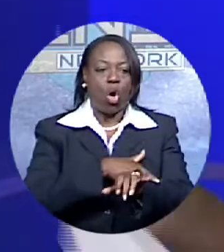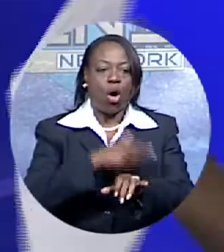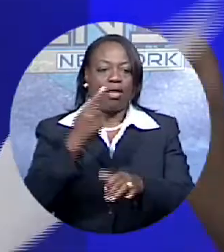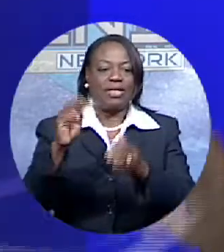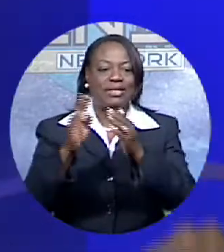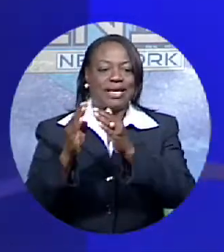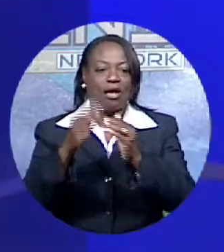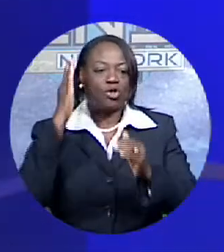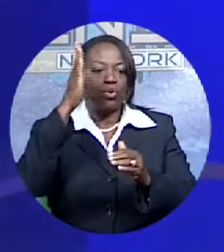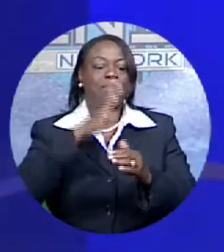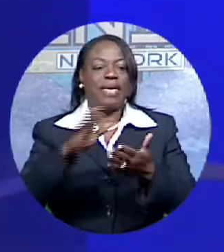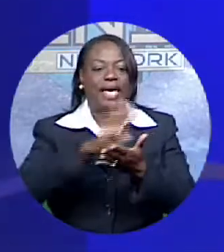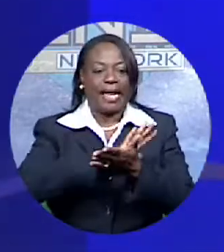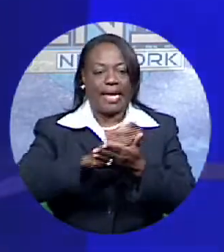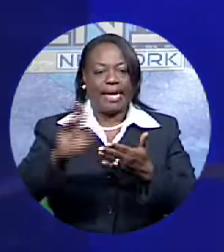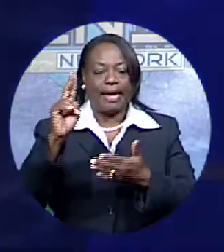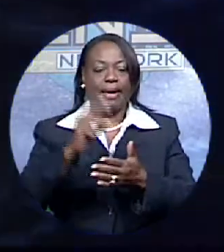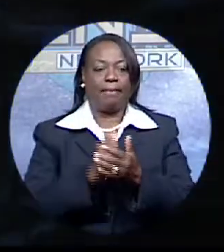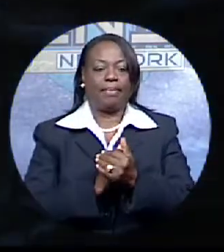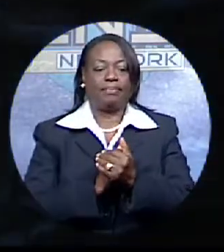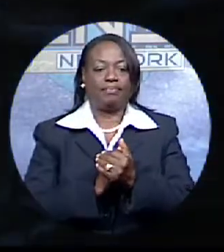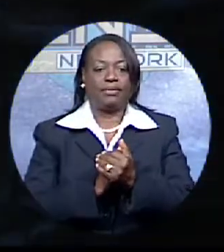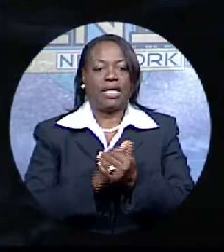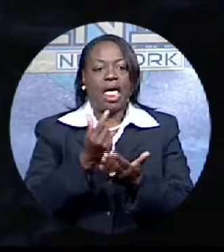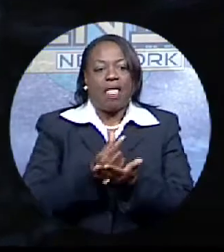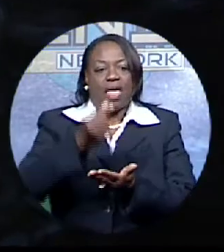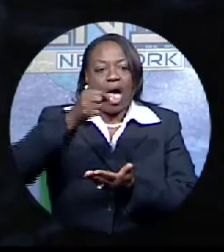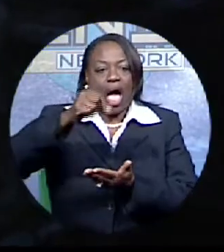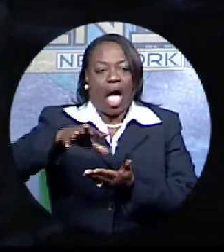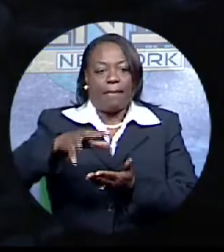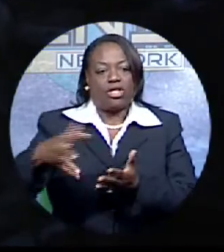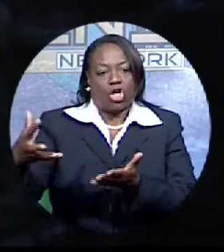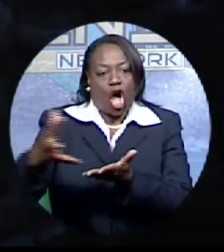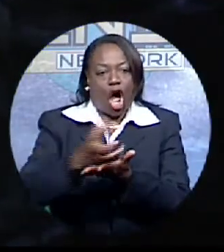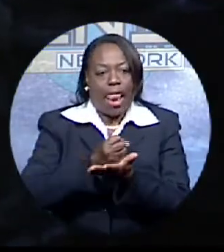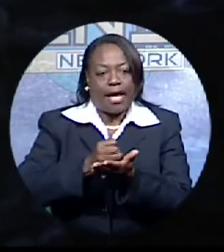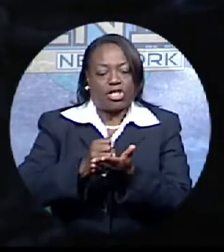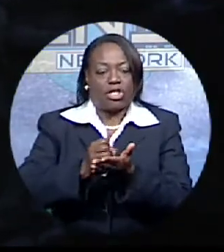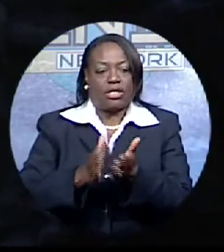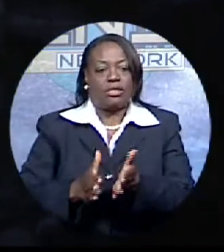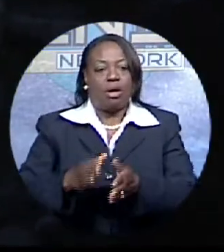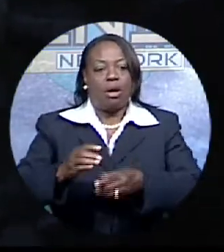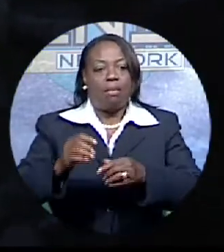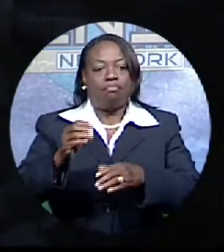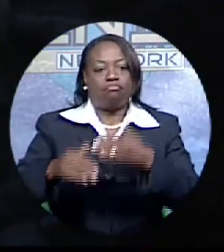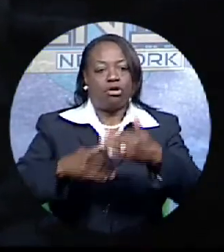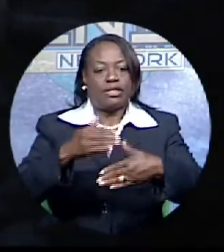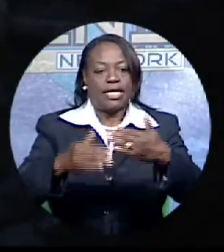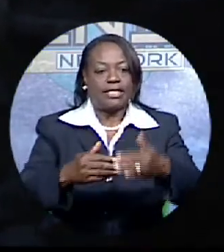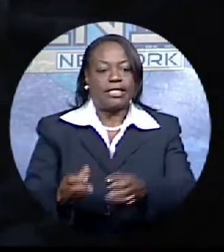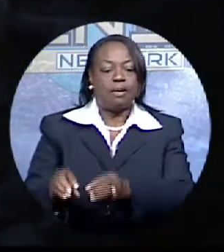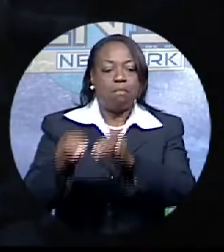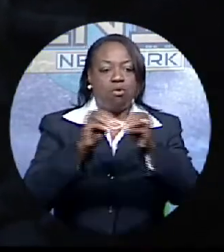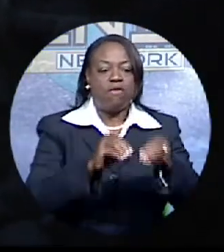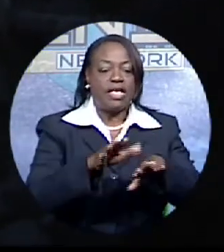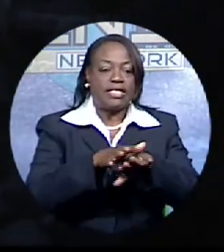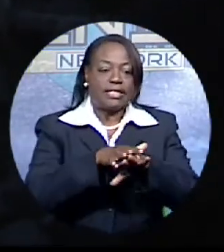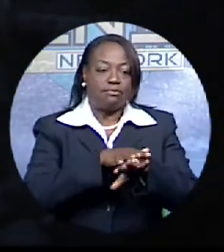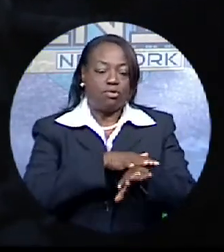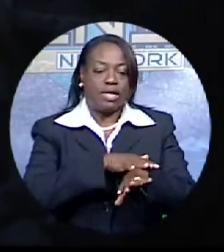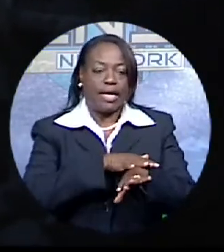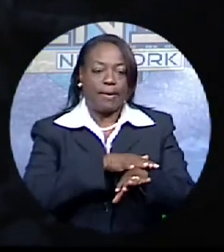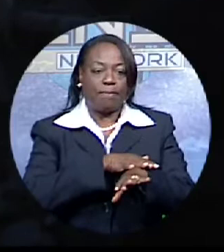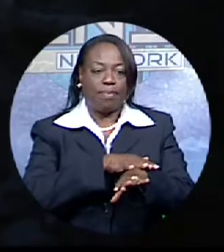are needed. Well, the garbage collection process throughout New Providence said to be moving rather smoothly. The Department of Environmental